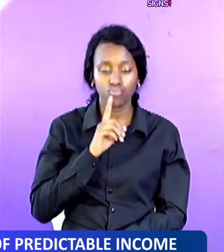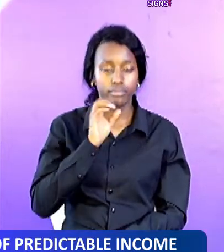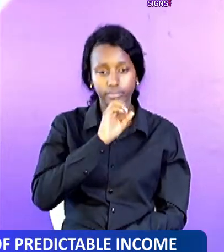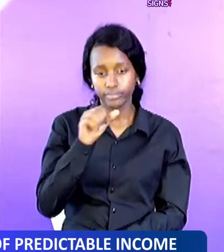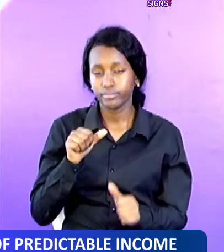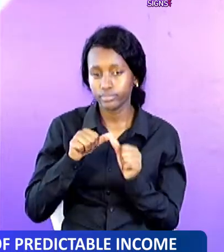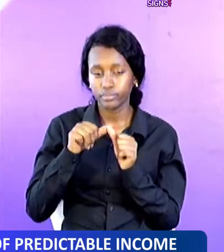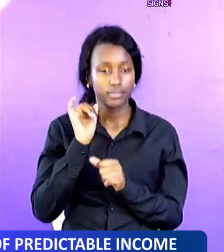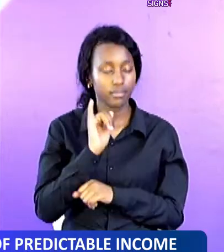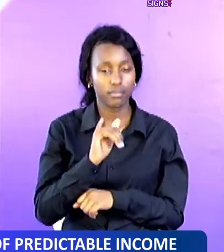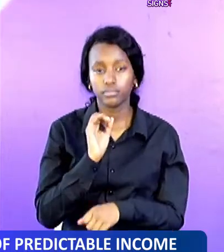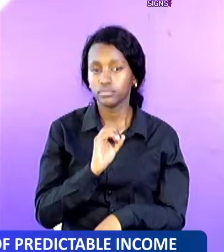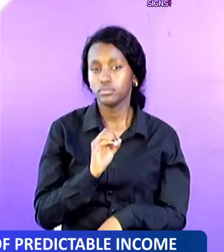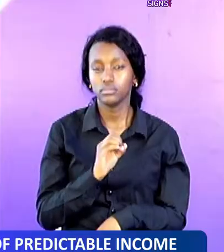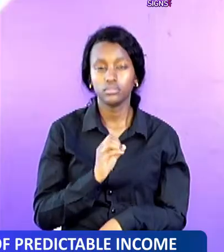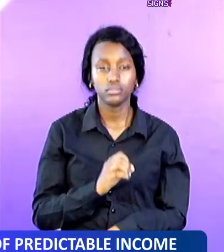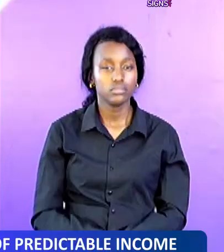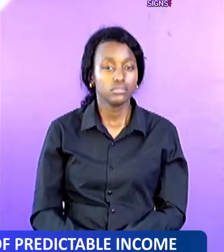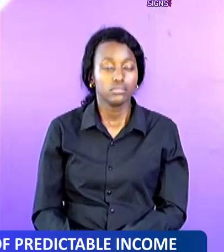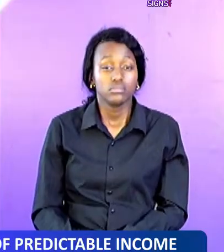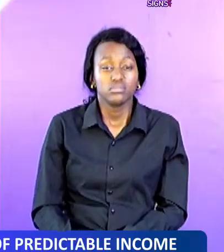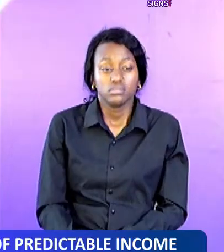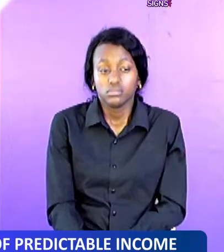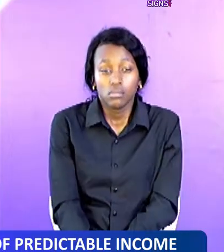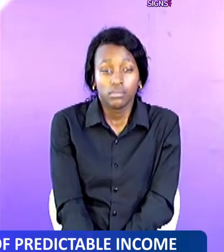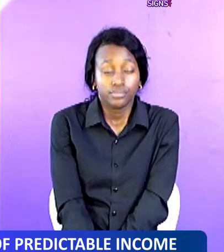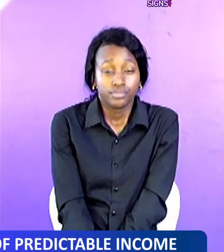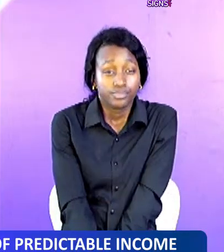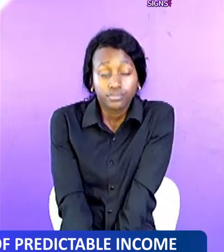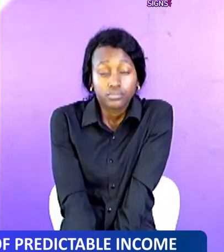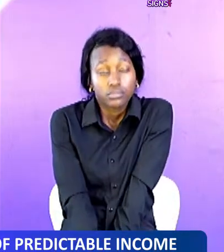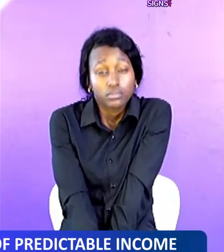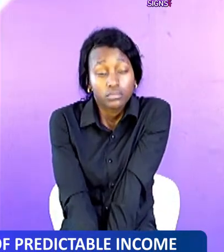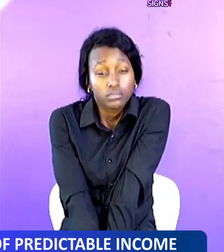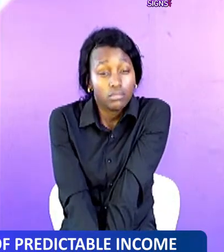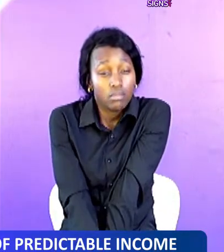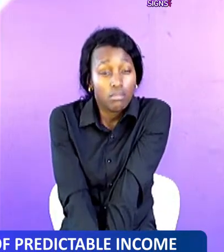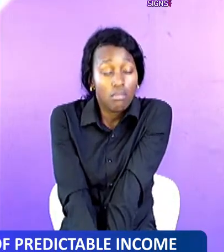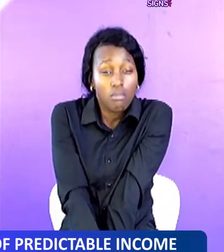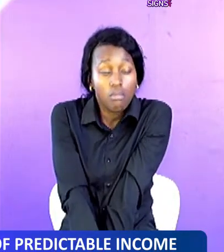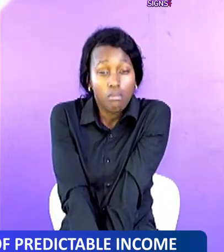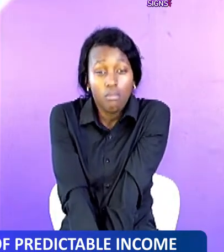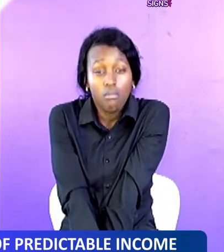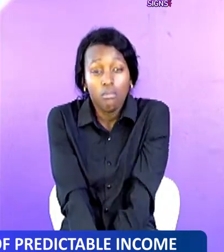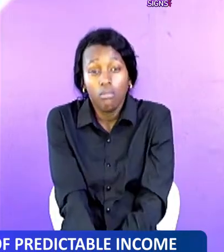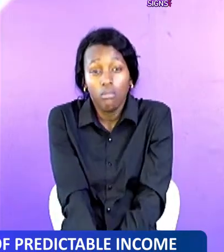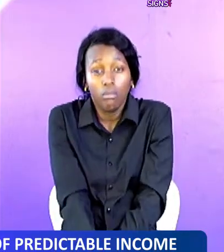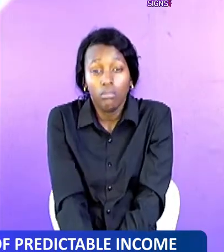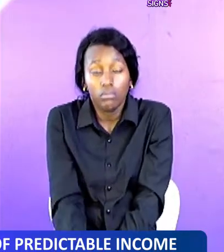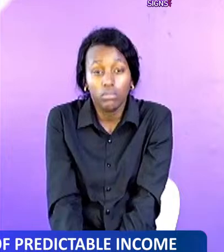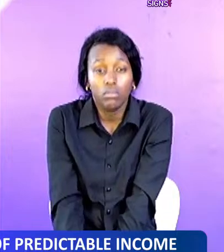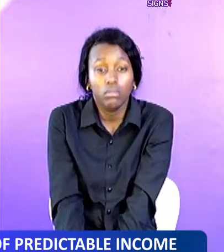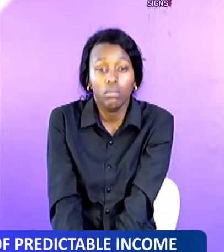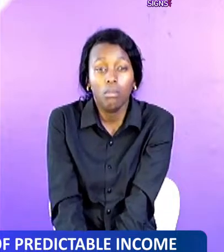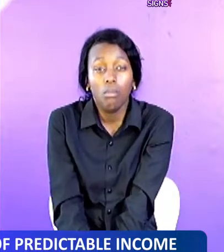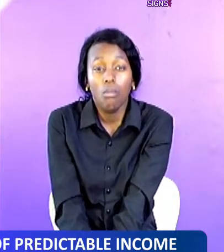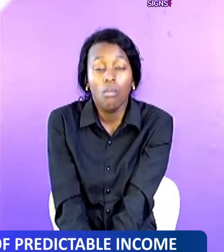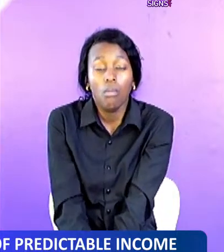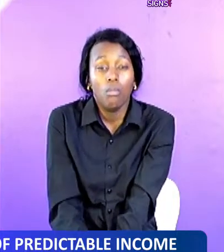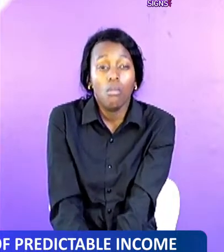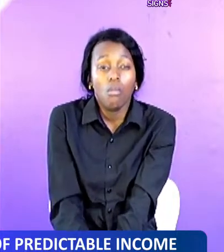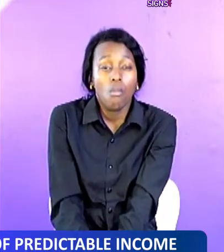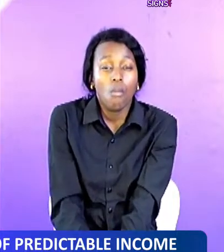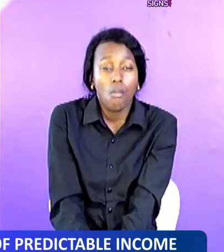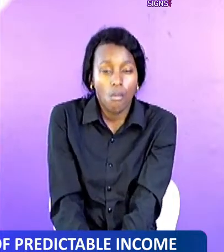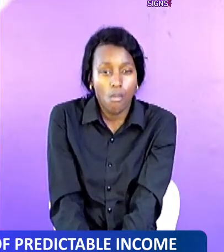in terms of property, we are suffering from the same story even when it comes to growth. We